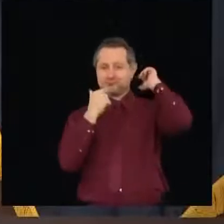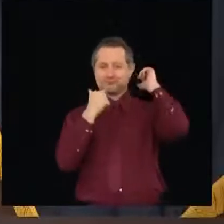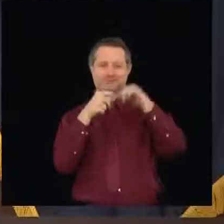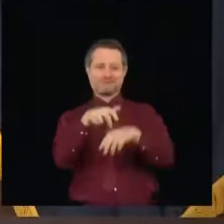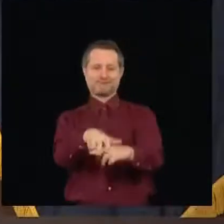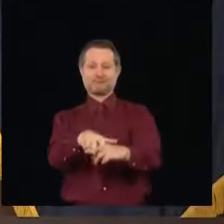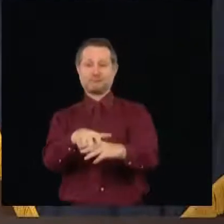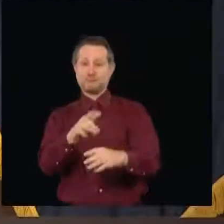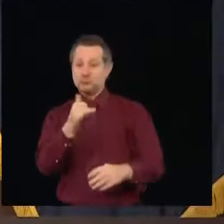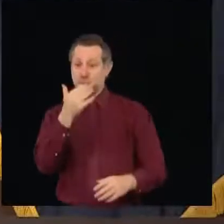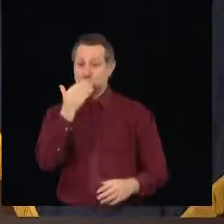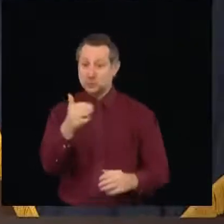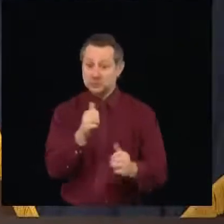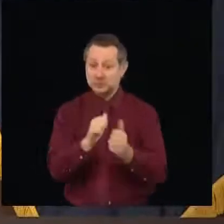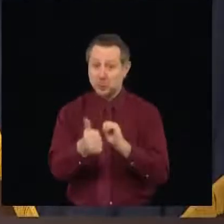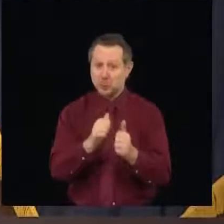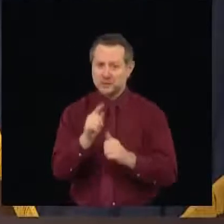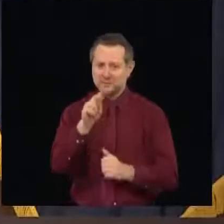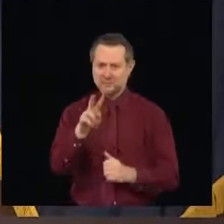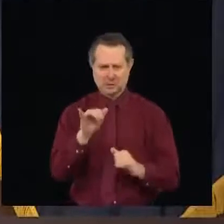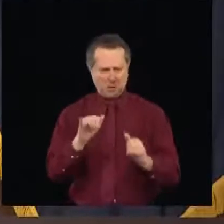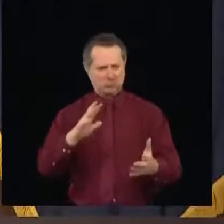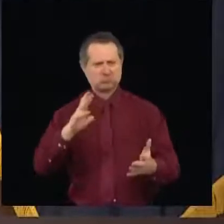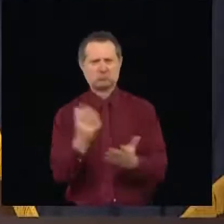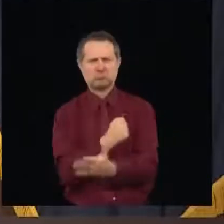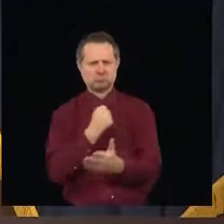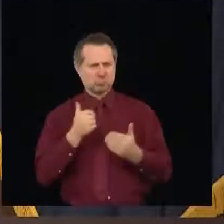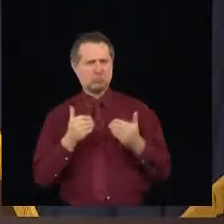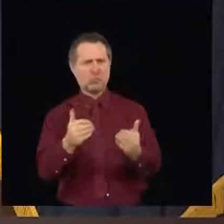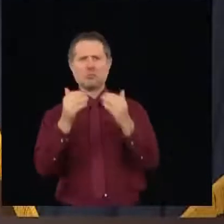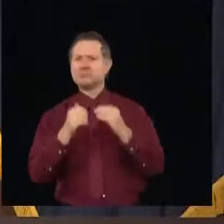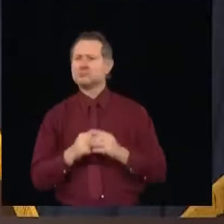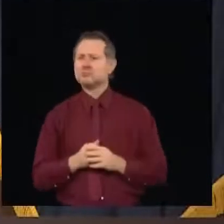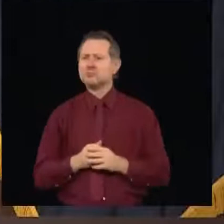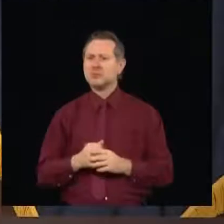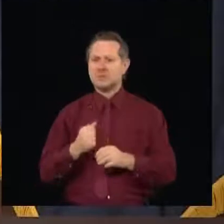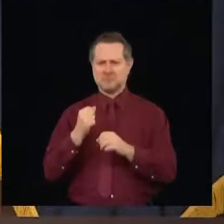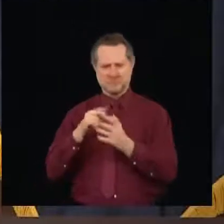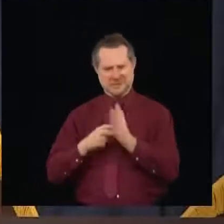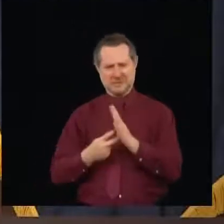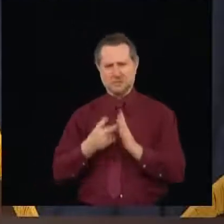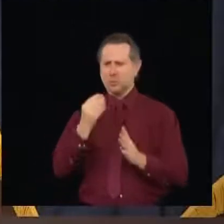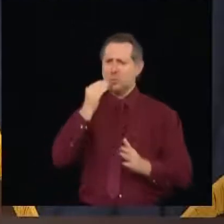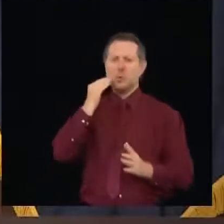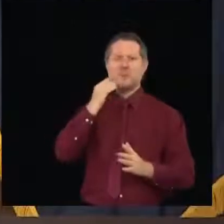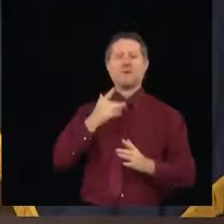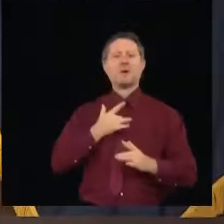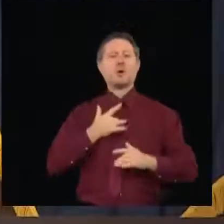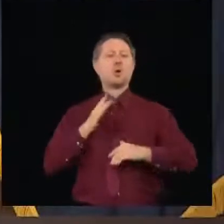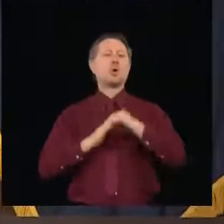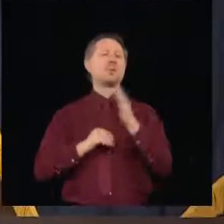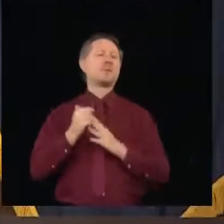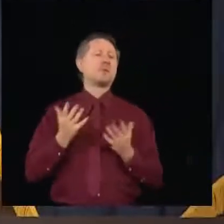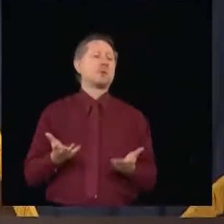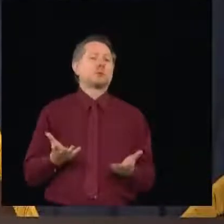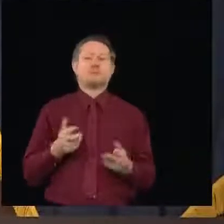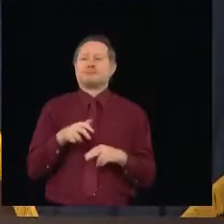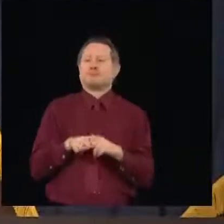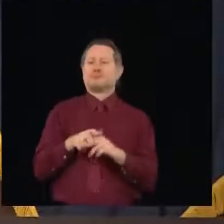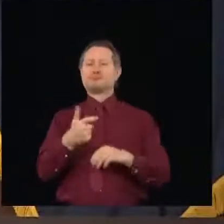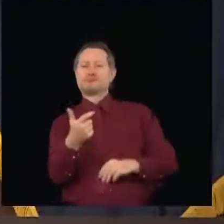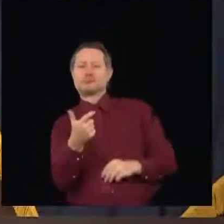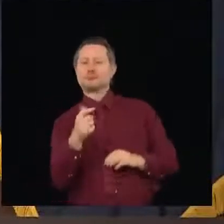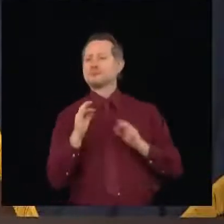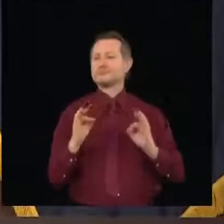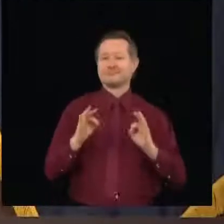to follow, that's great. Makes staying at home easier. And all our admonitions, stay home, stay